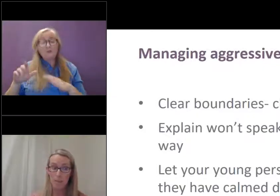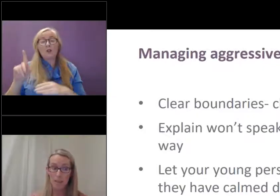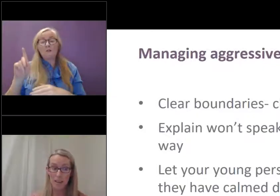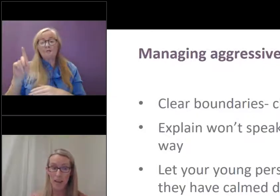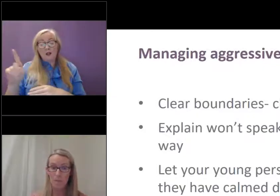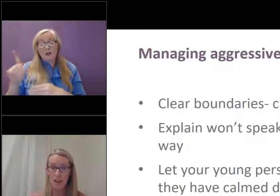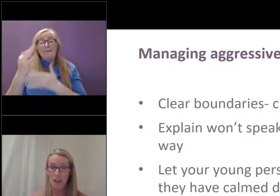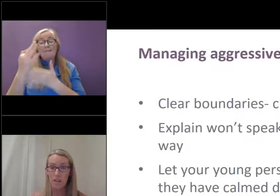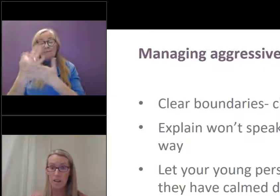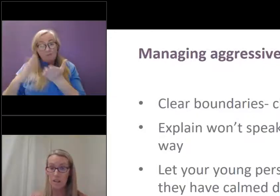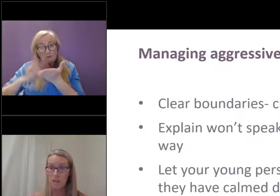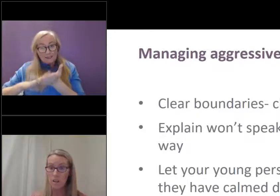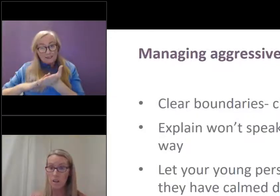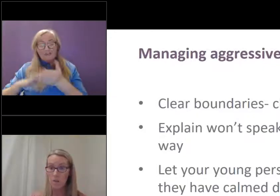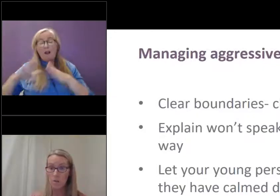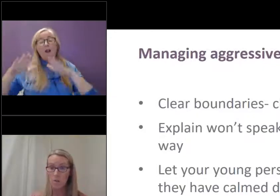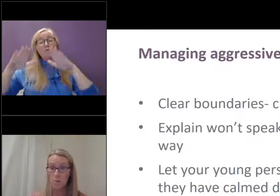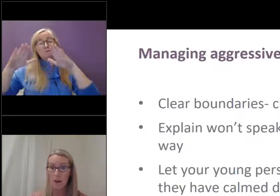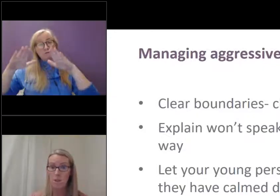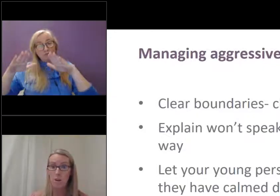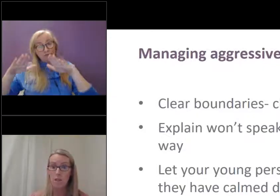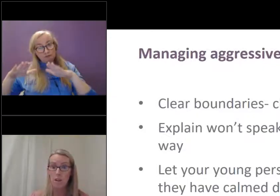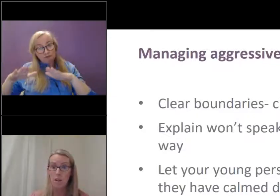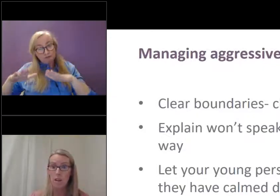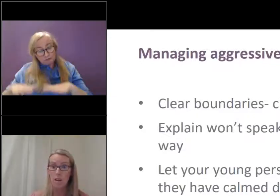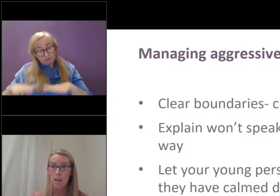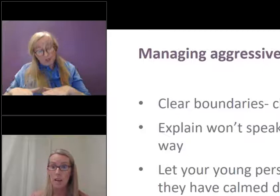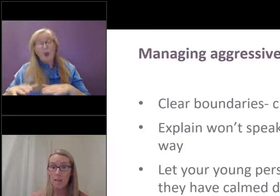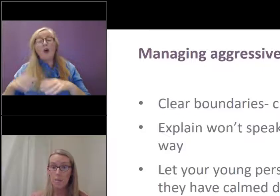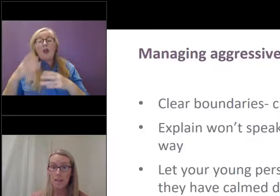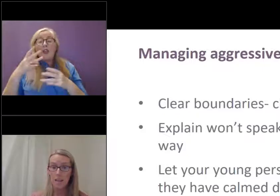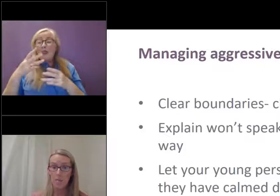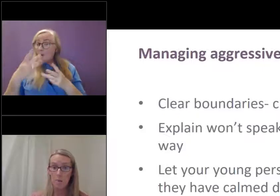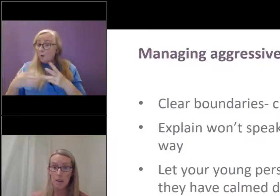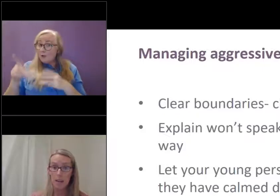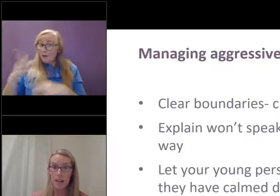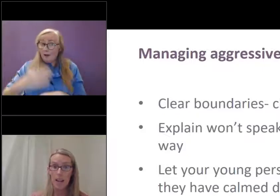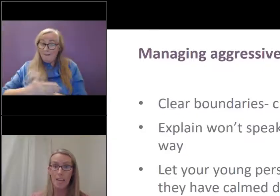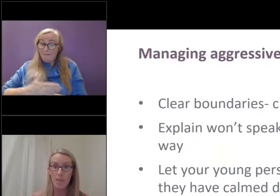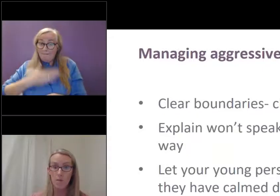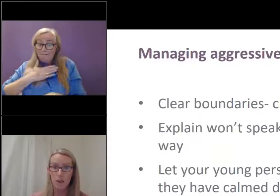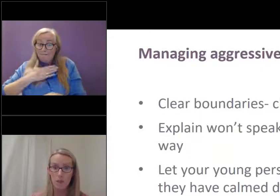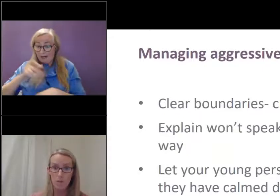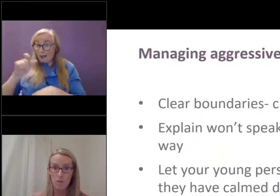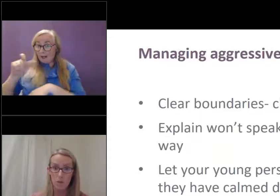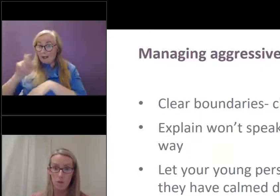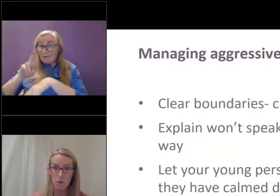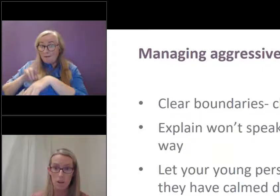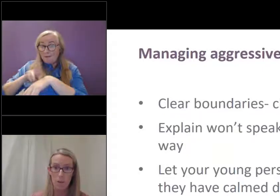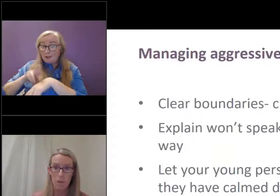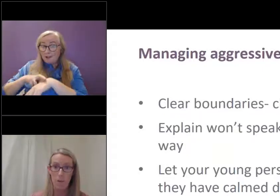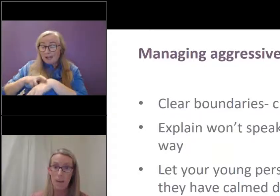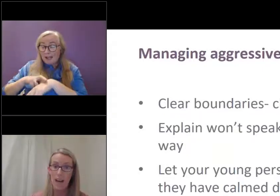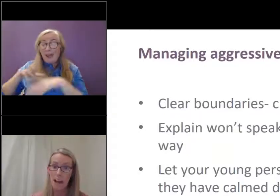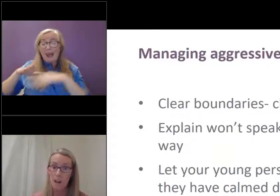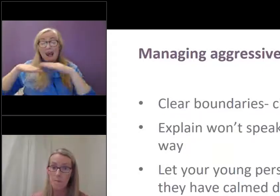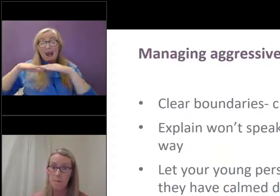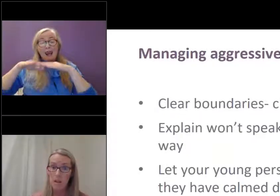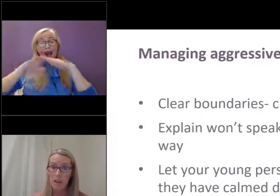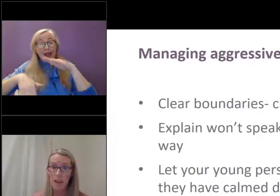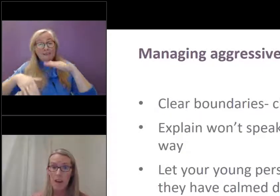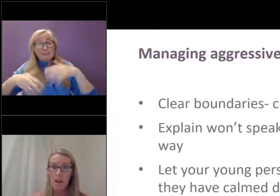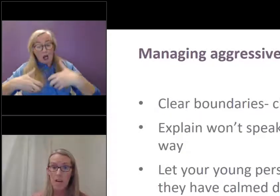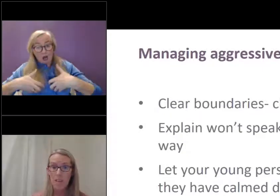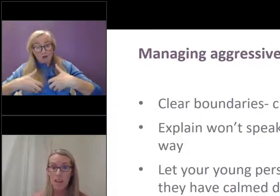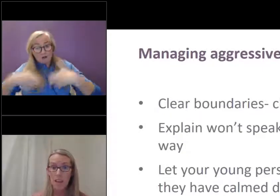couple of moments and calm down, and, you know, come back when you're in a space that might be less aggressive or you're a bit more